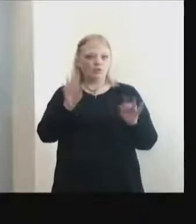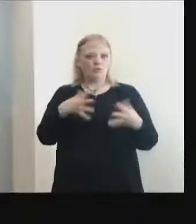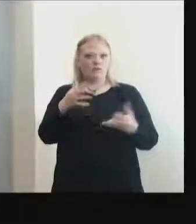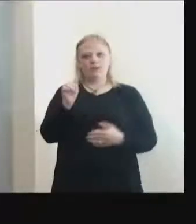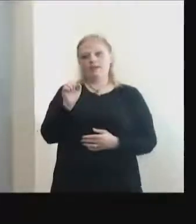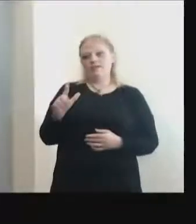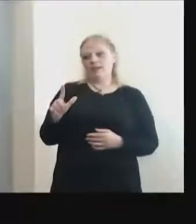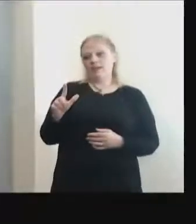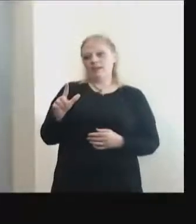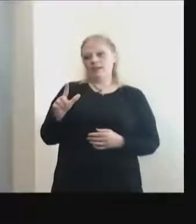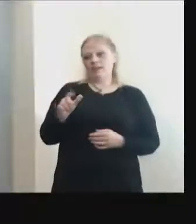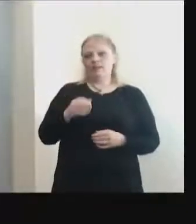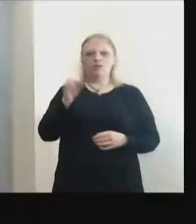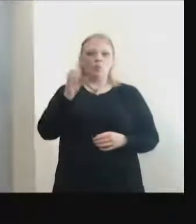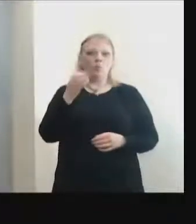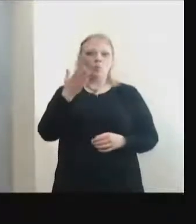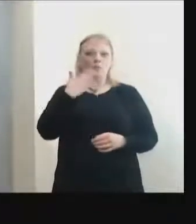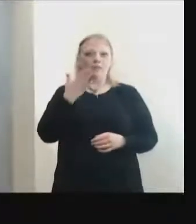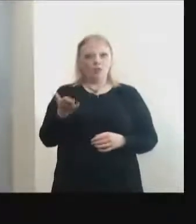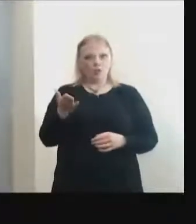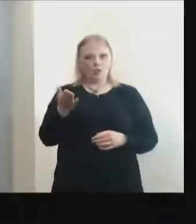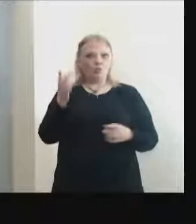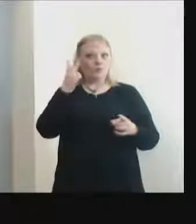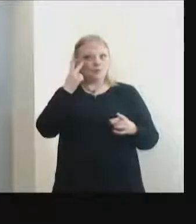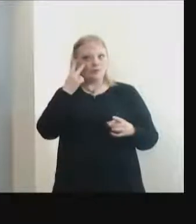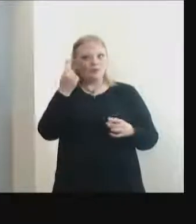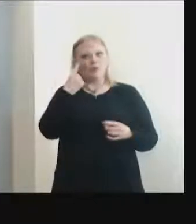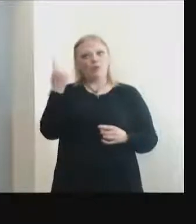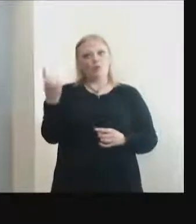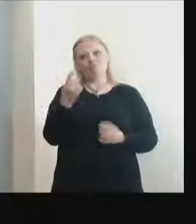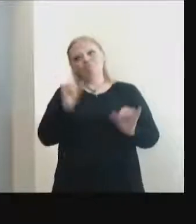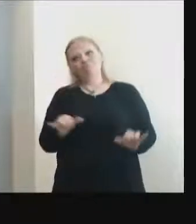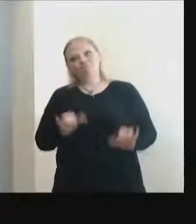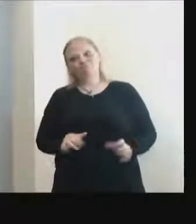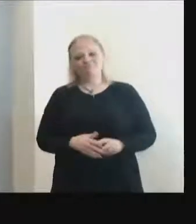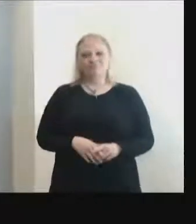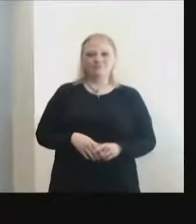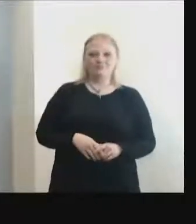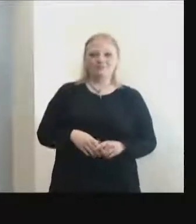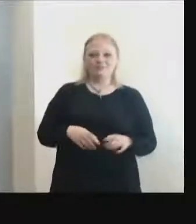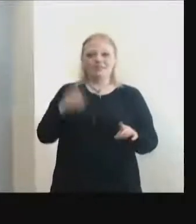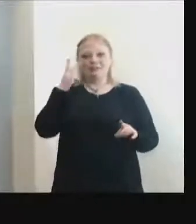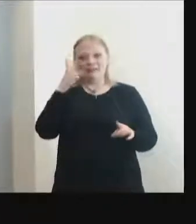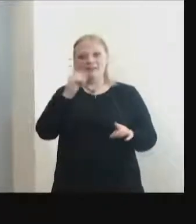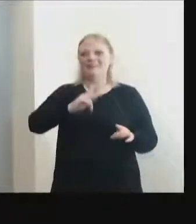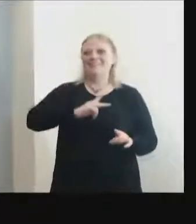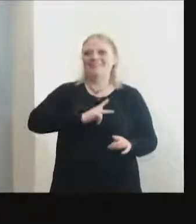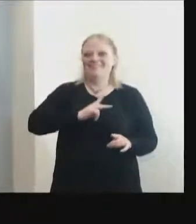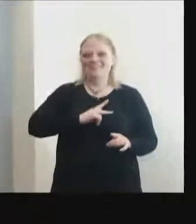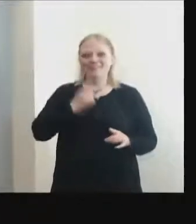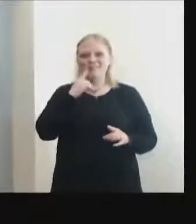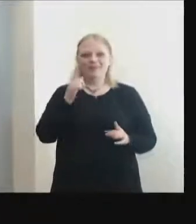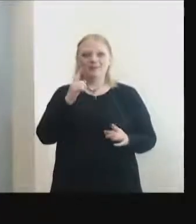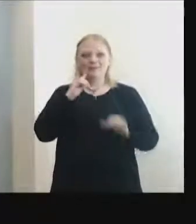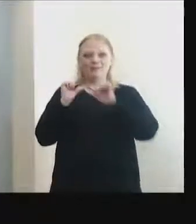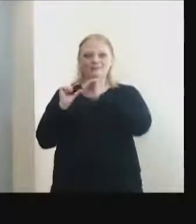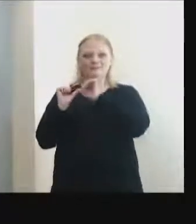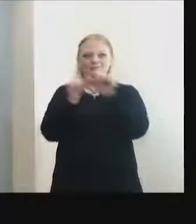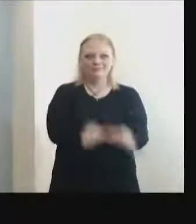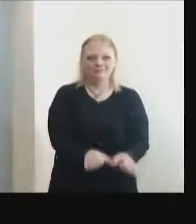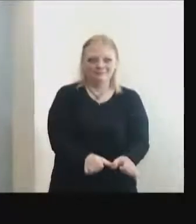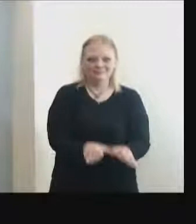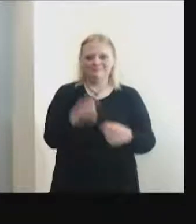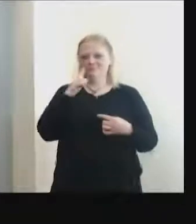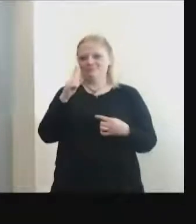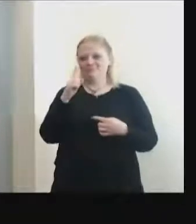Language. So thank you, Kendra, for always that. Her and Karen have been stalwarts for the past year